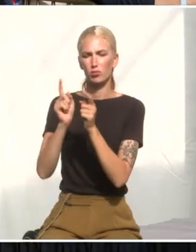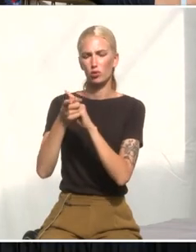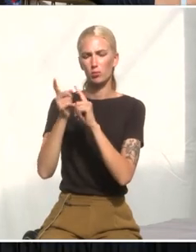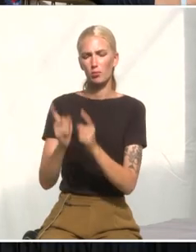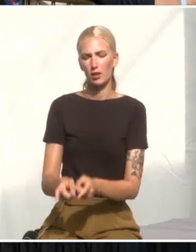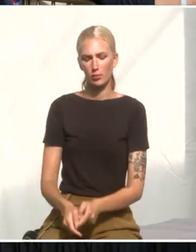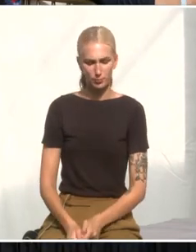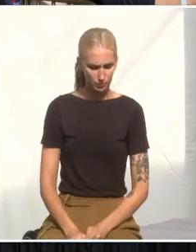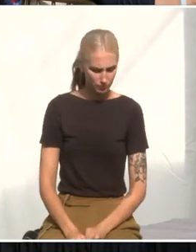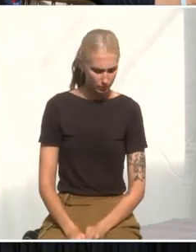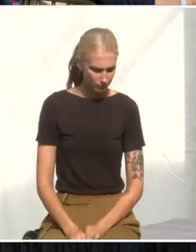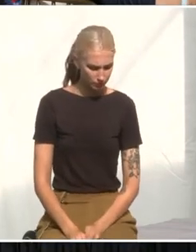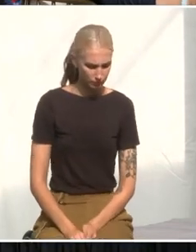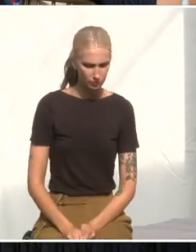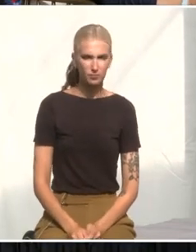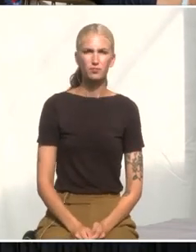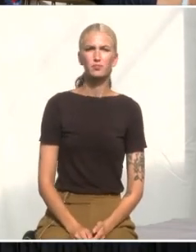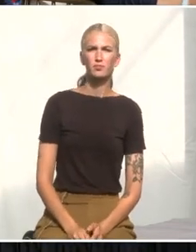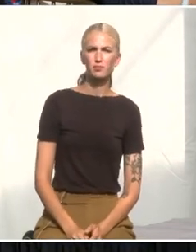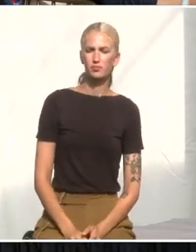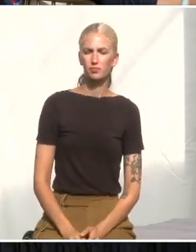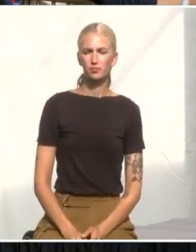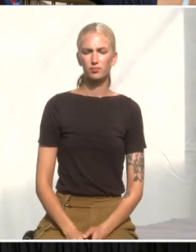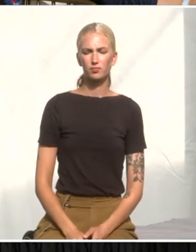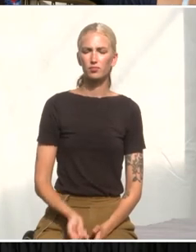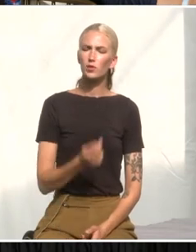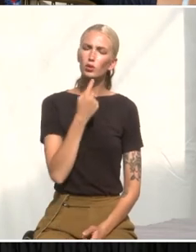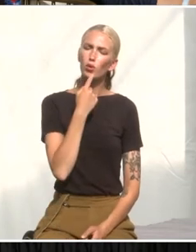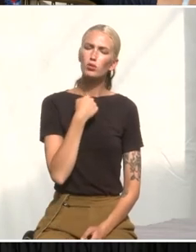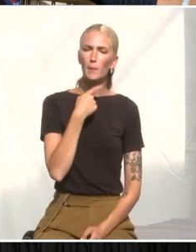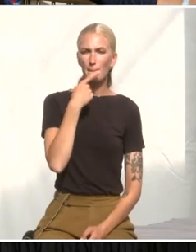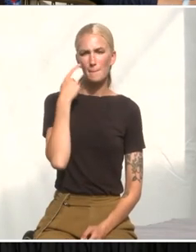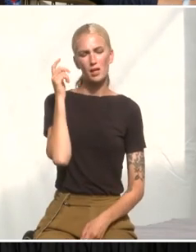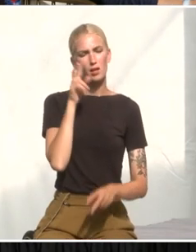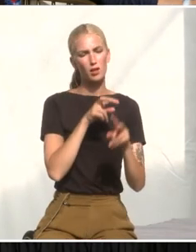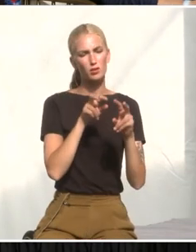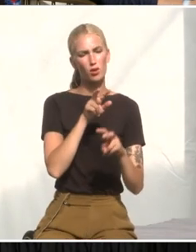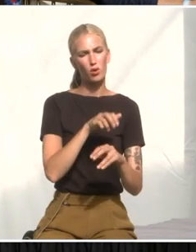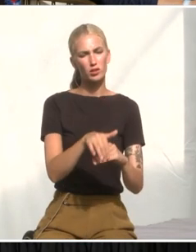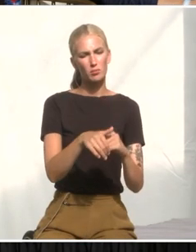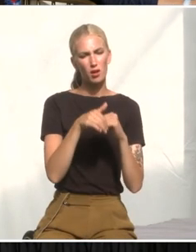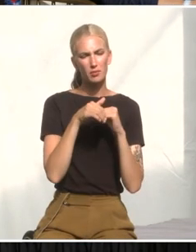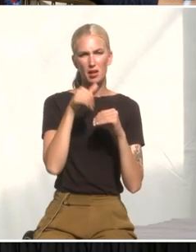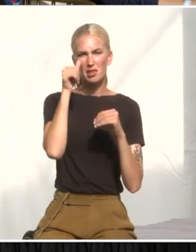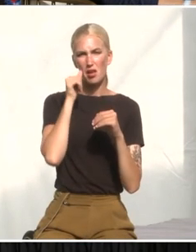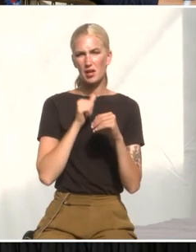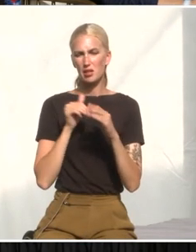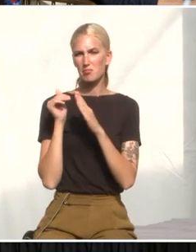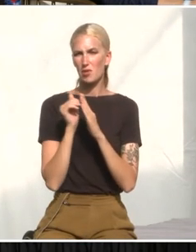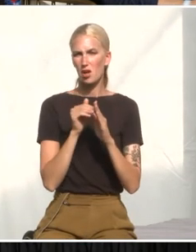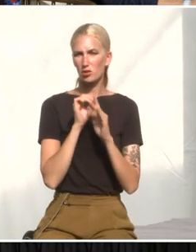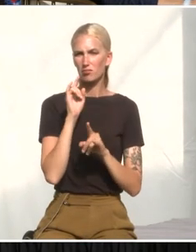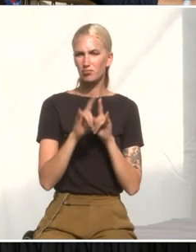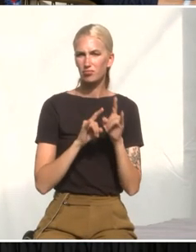Thanks. You said that men only seek help when women compel them to, but we've been working with